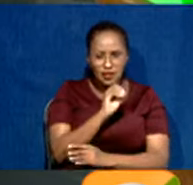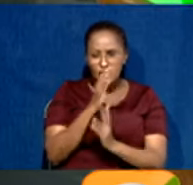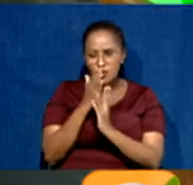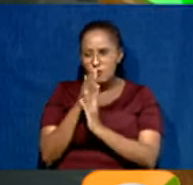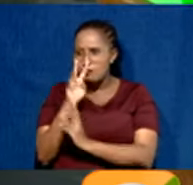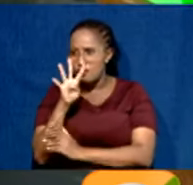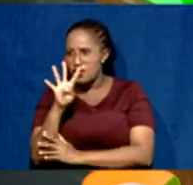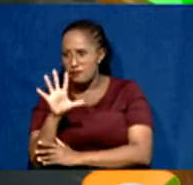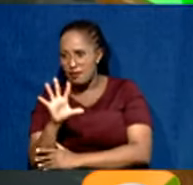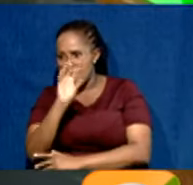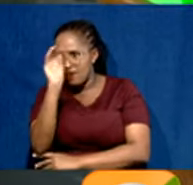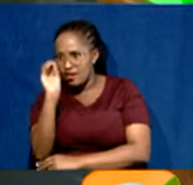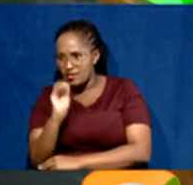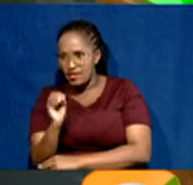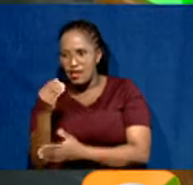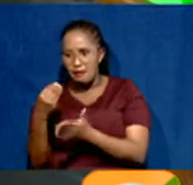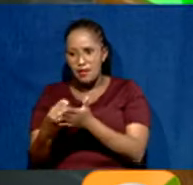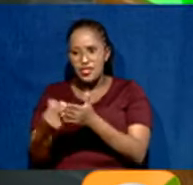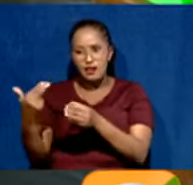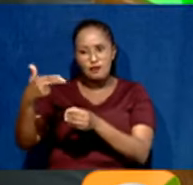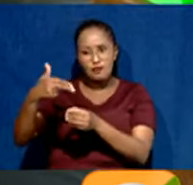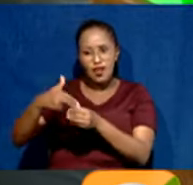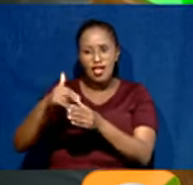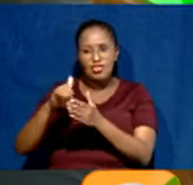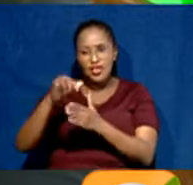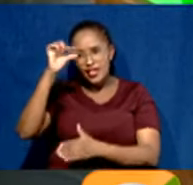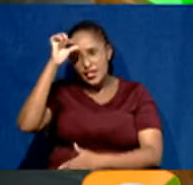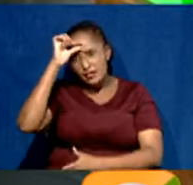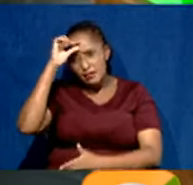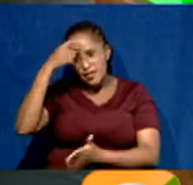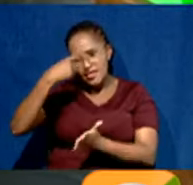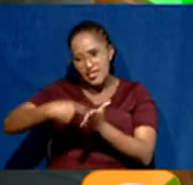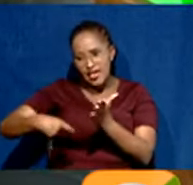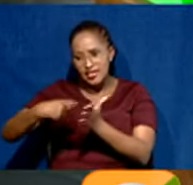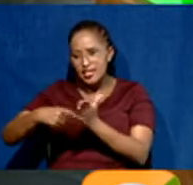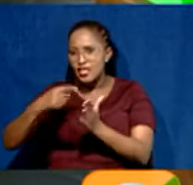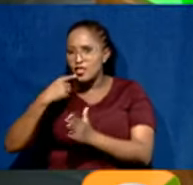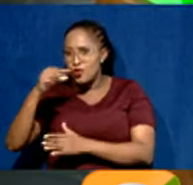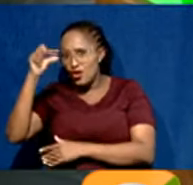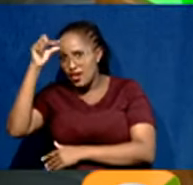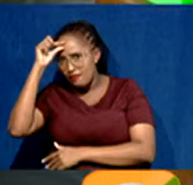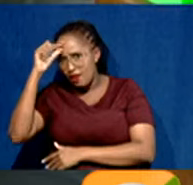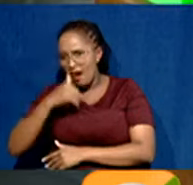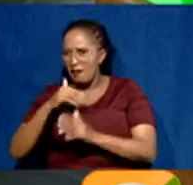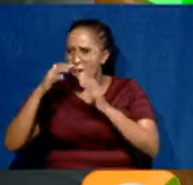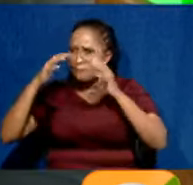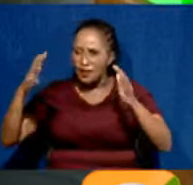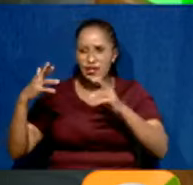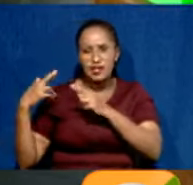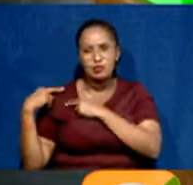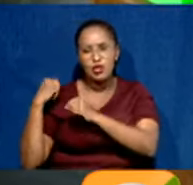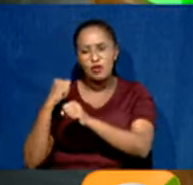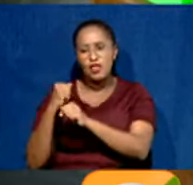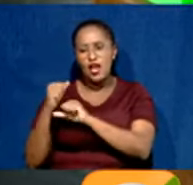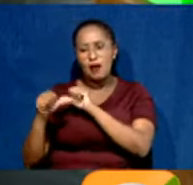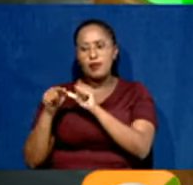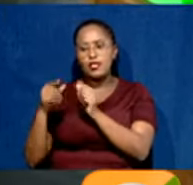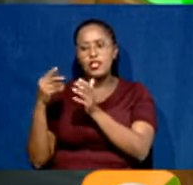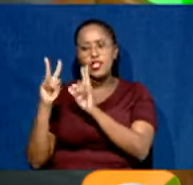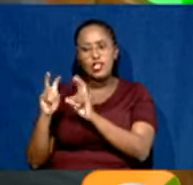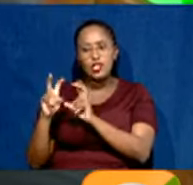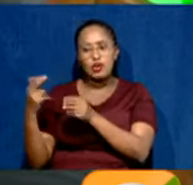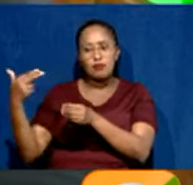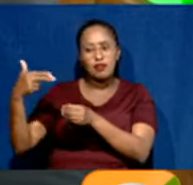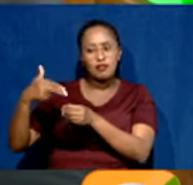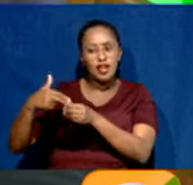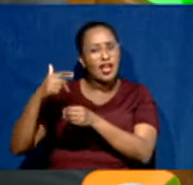40 to 45% of the fuel price in Kenya is actually government taxes. So government has a big role to play on that. I think we need to move to